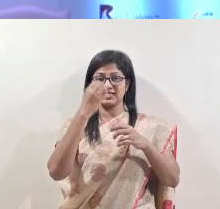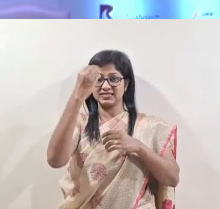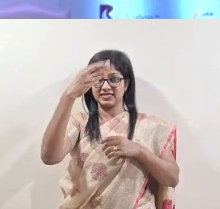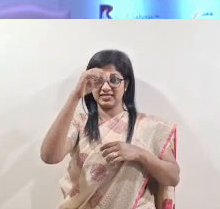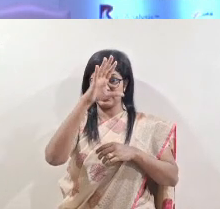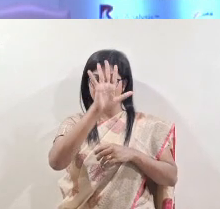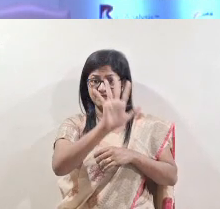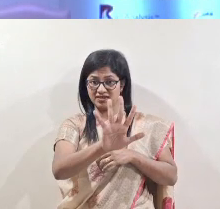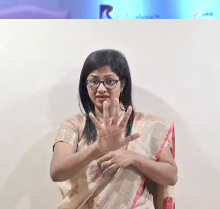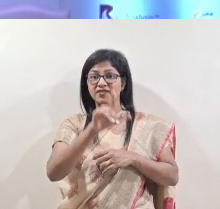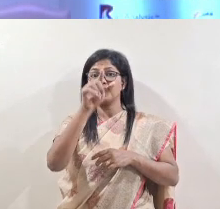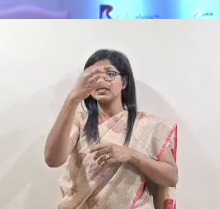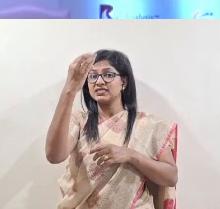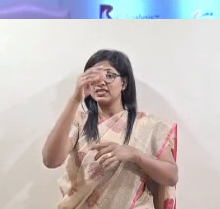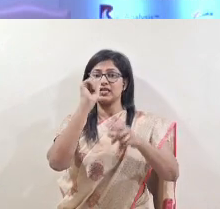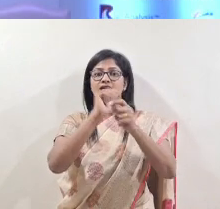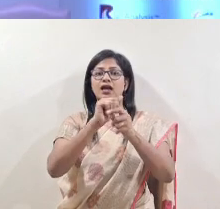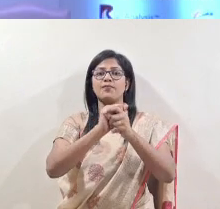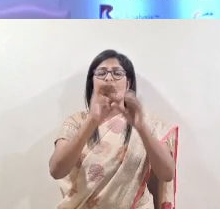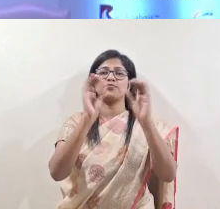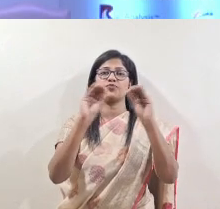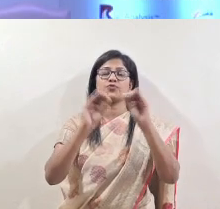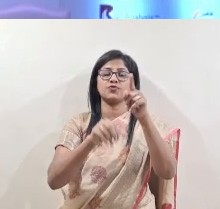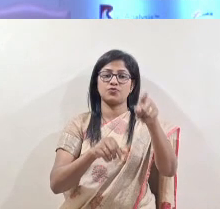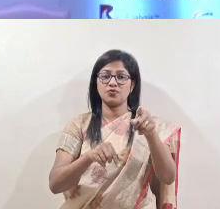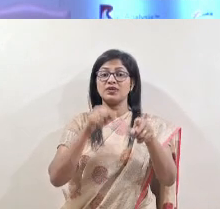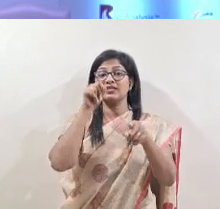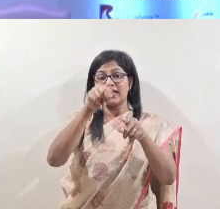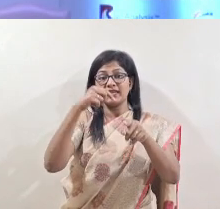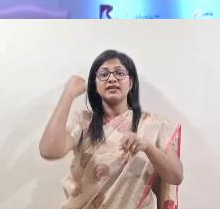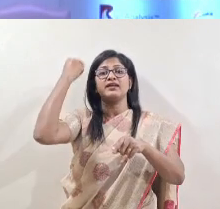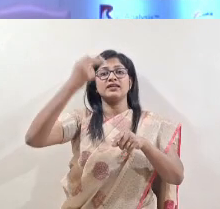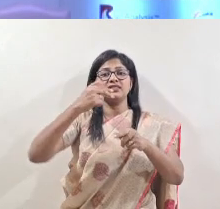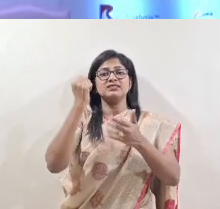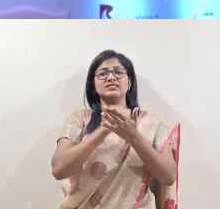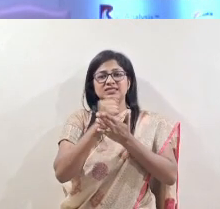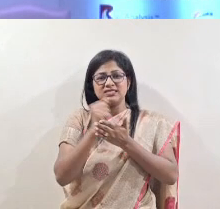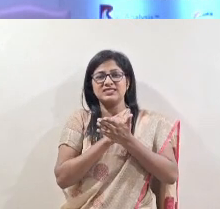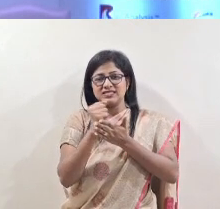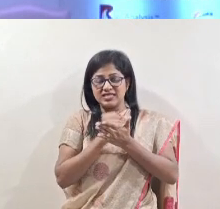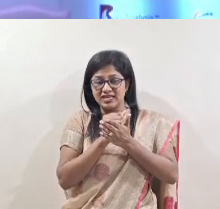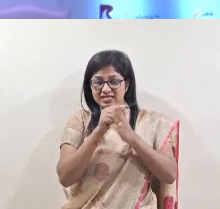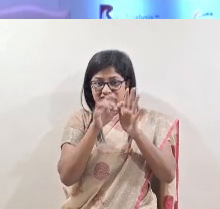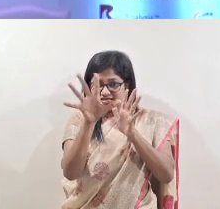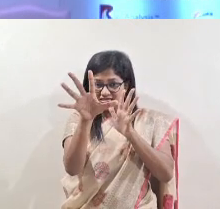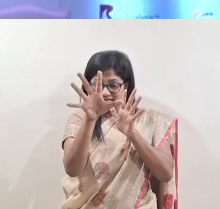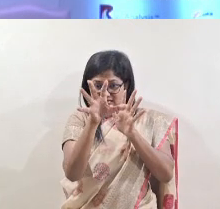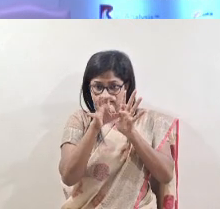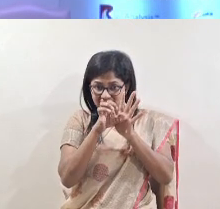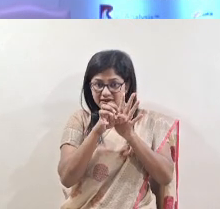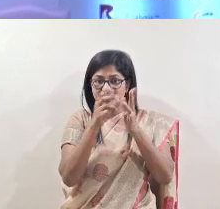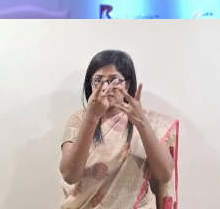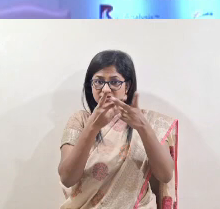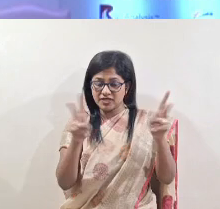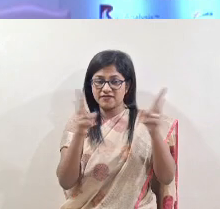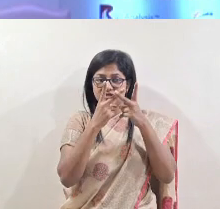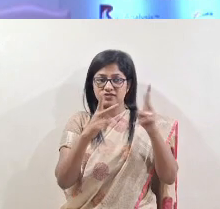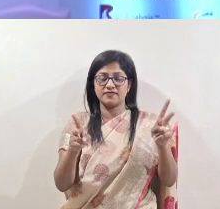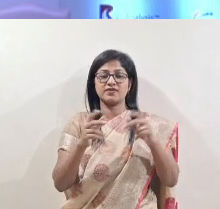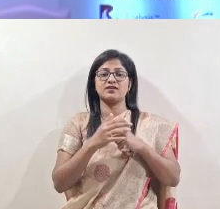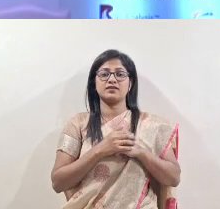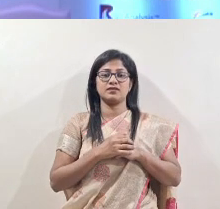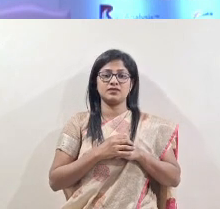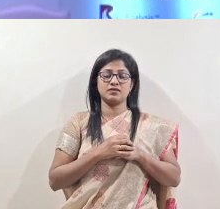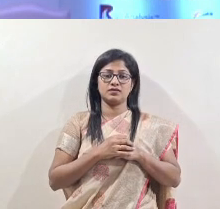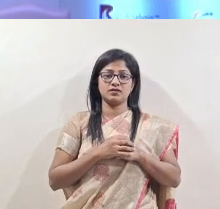that's why we tried to capture these differences. So then the difference